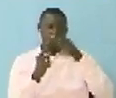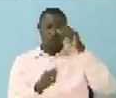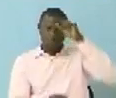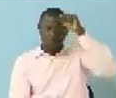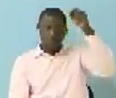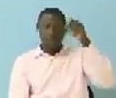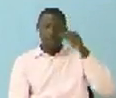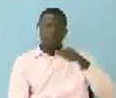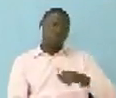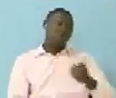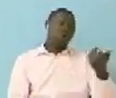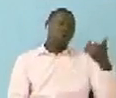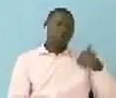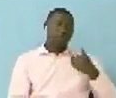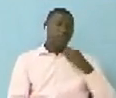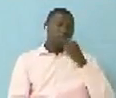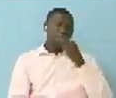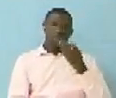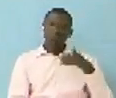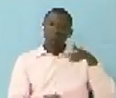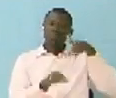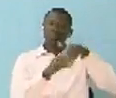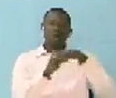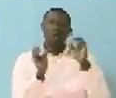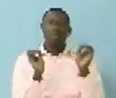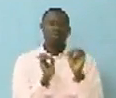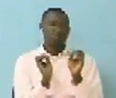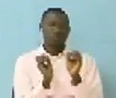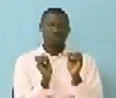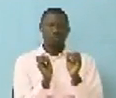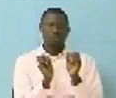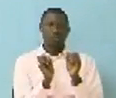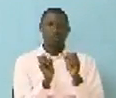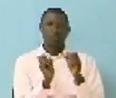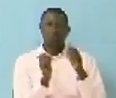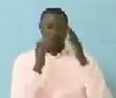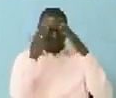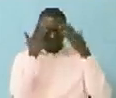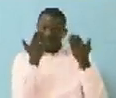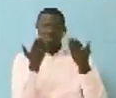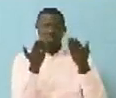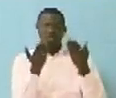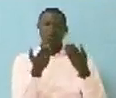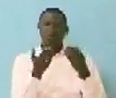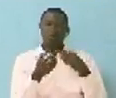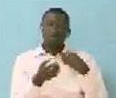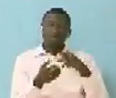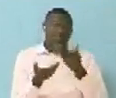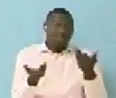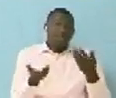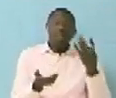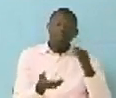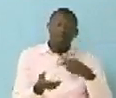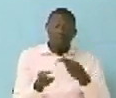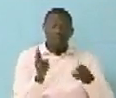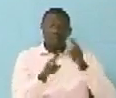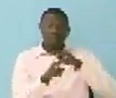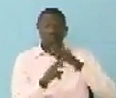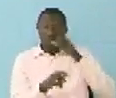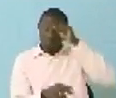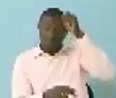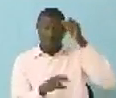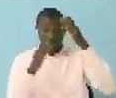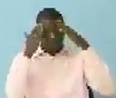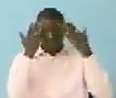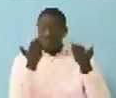that I said they don't fall under us, I wouldn't exaggerate that they report to the president and he gives directives to them.